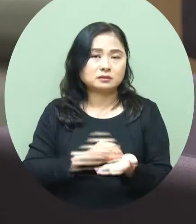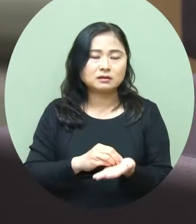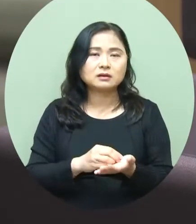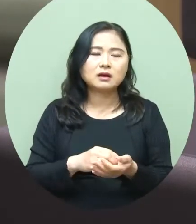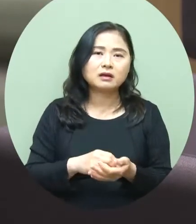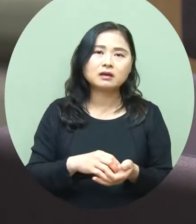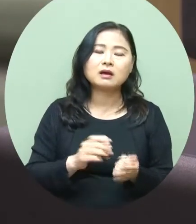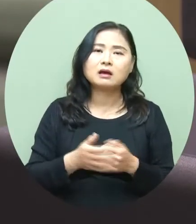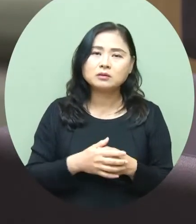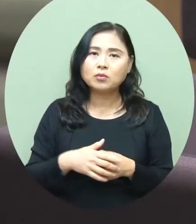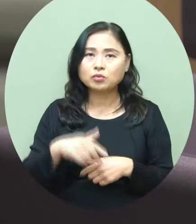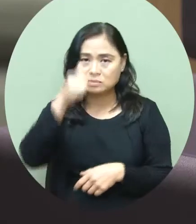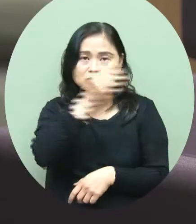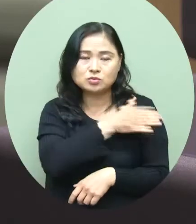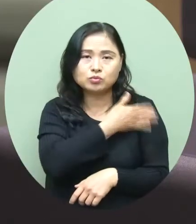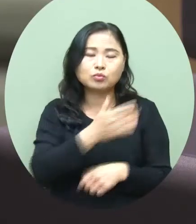he's been